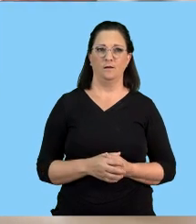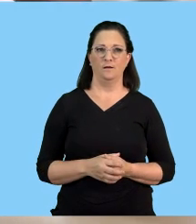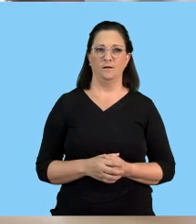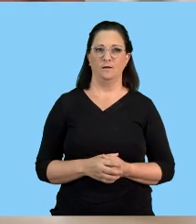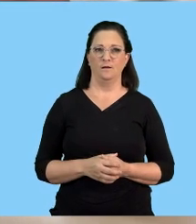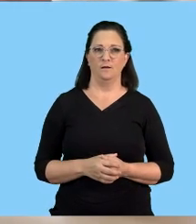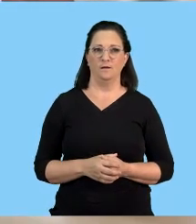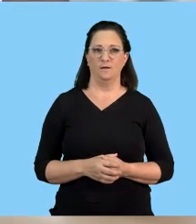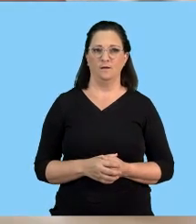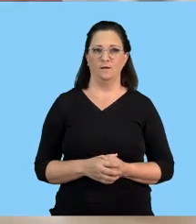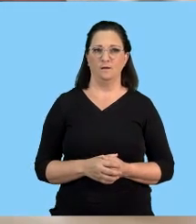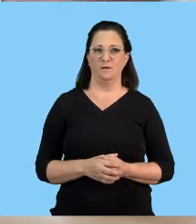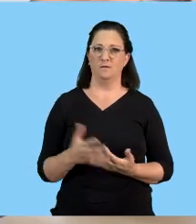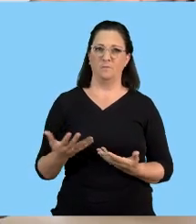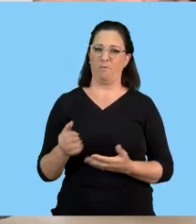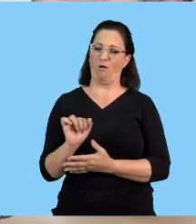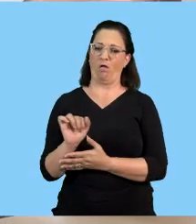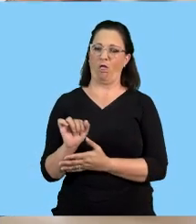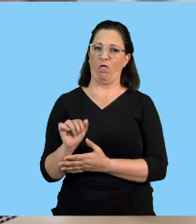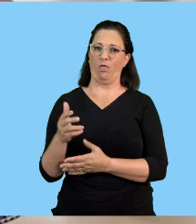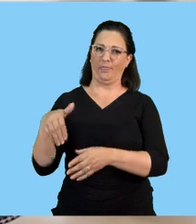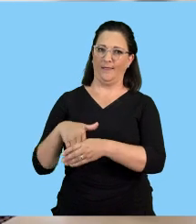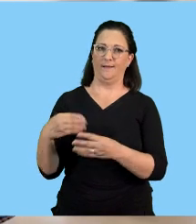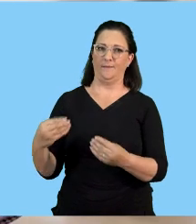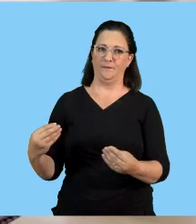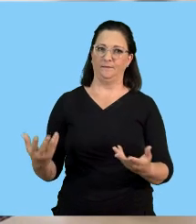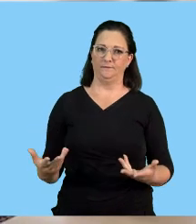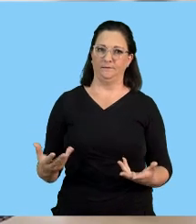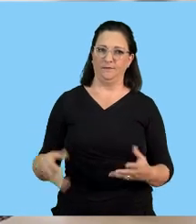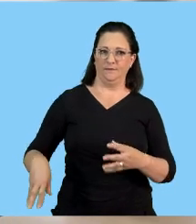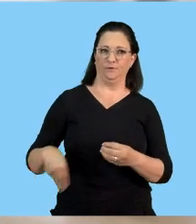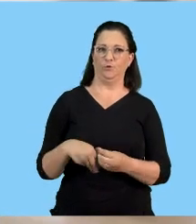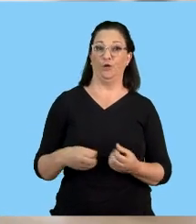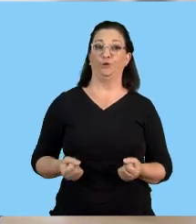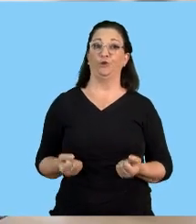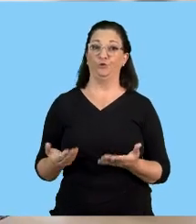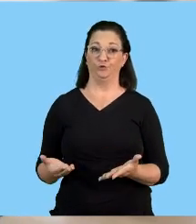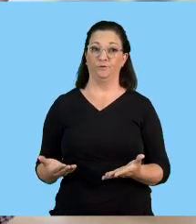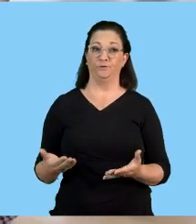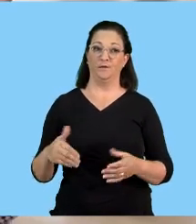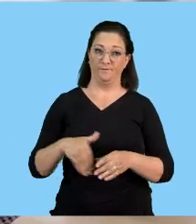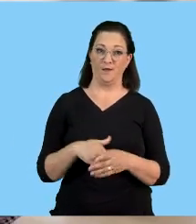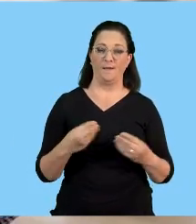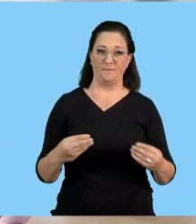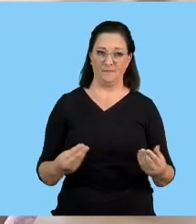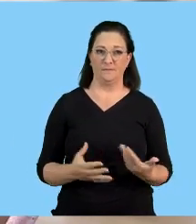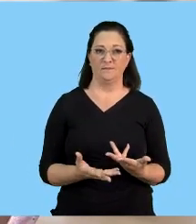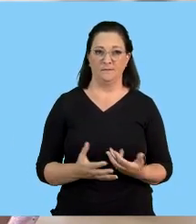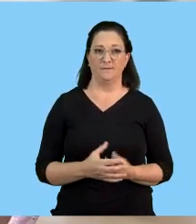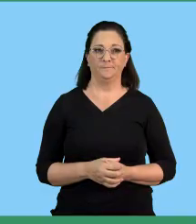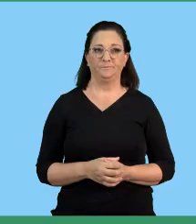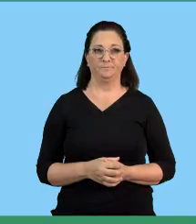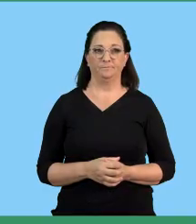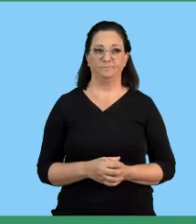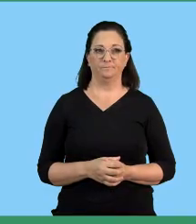business, different cars, different luxury cars. So that is adding, we are adding what? A service in what? In our business, basically. So